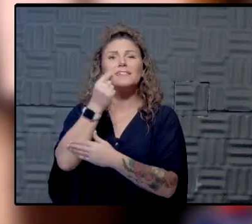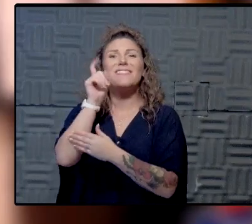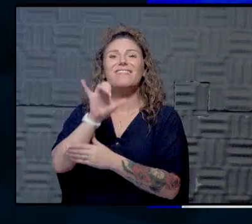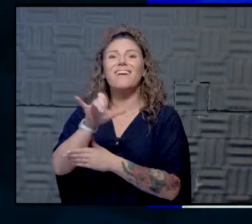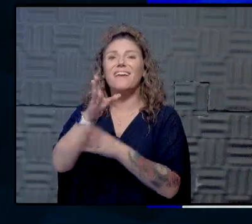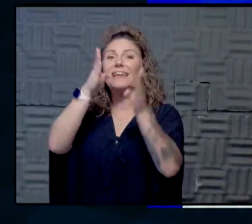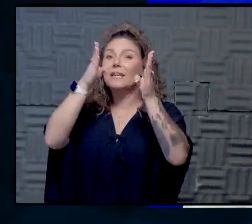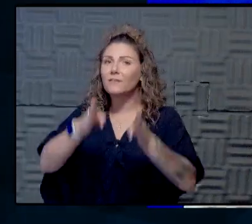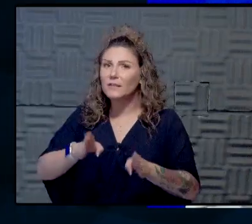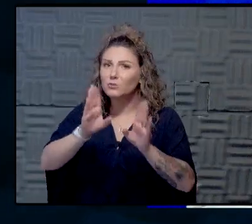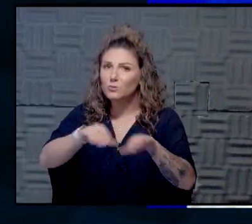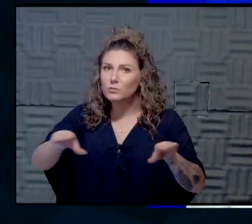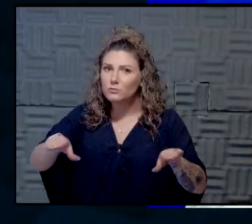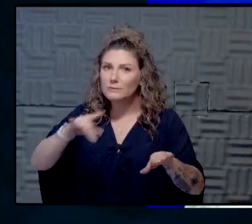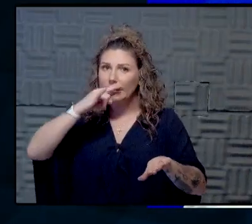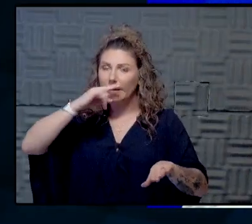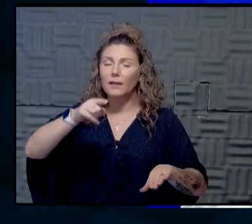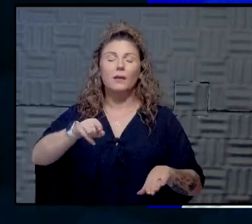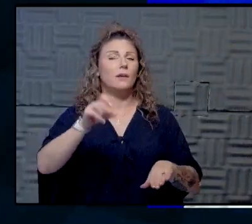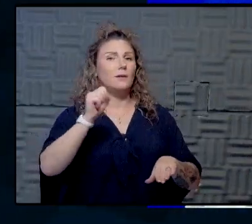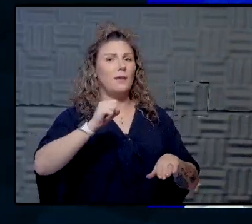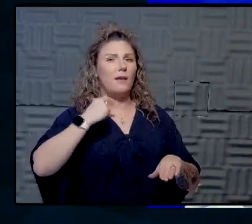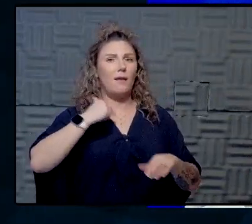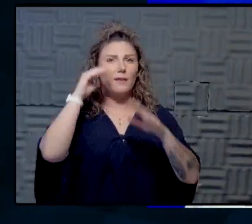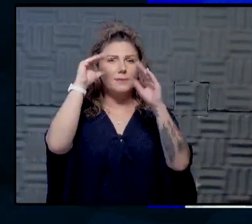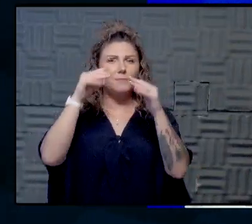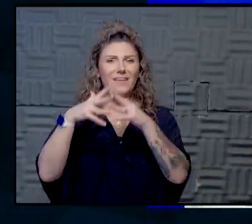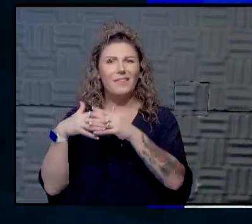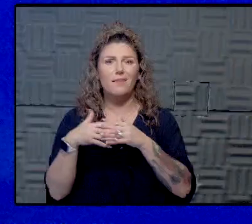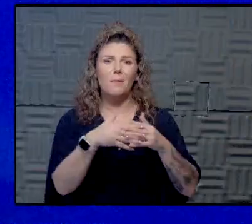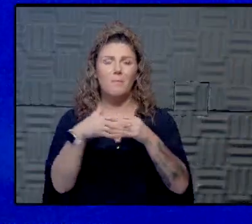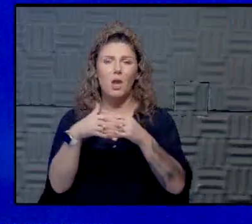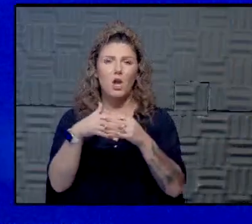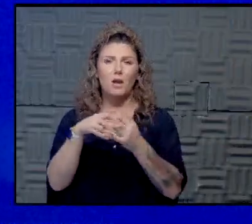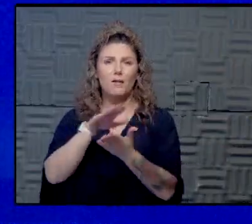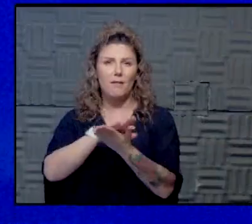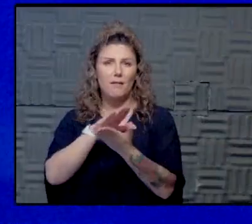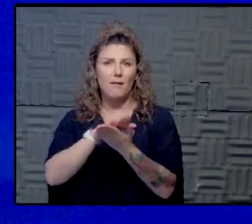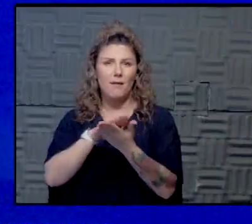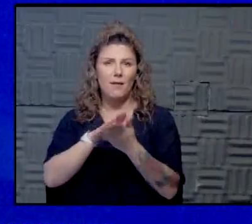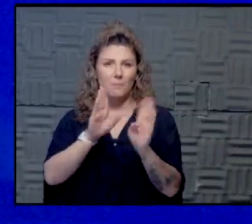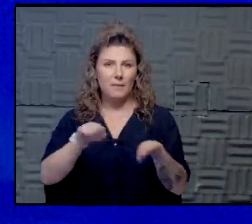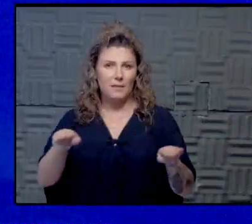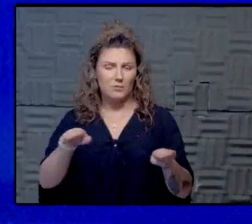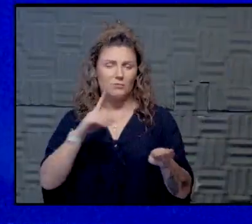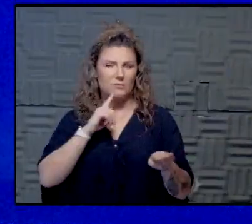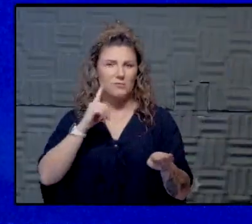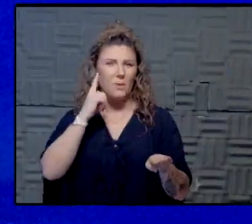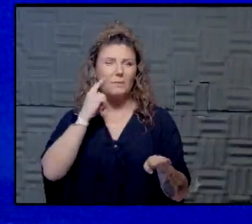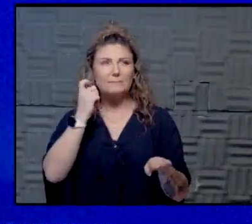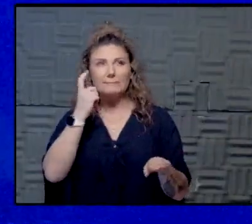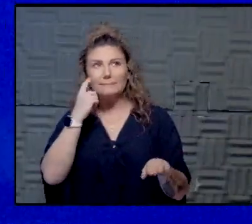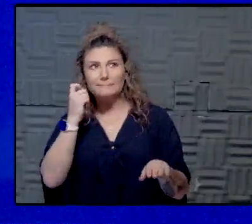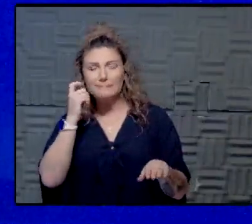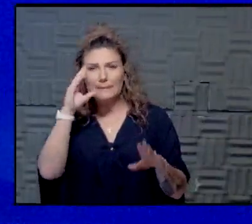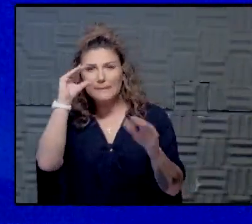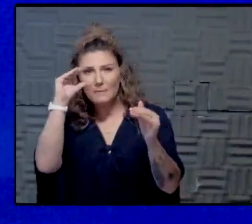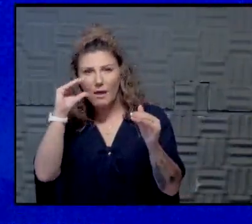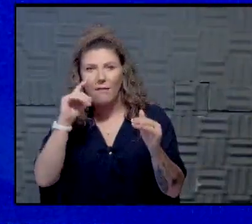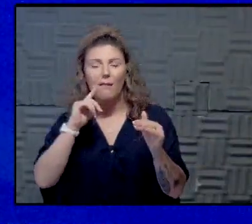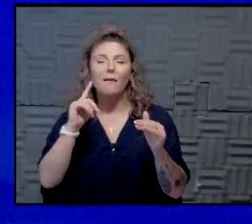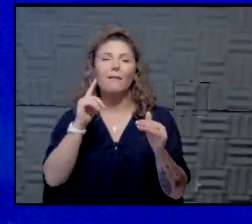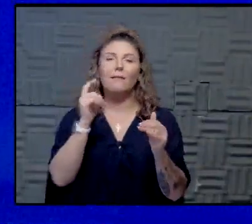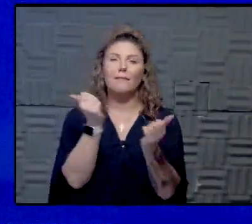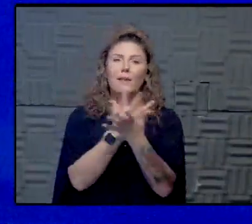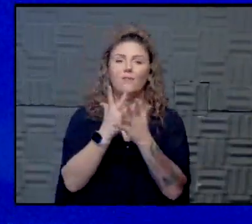child. But and I would expect the American Academy of Pediatrics, just as we've seen with other things in the